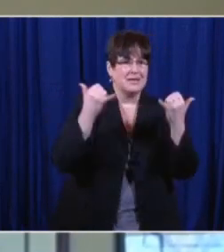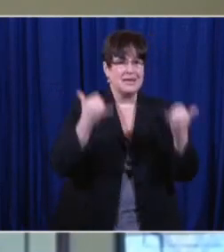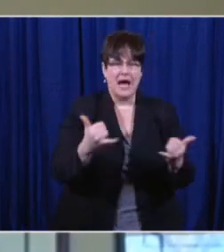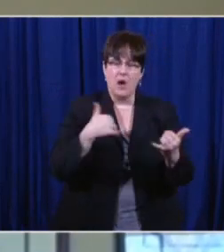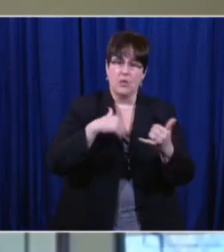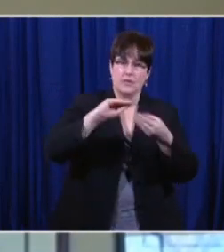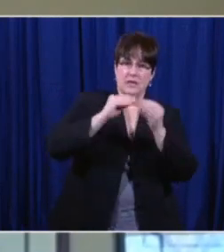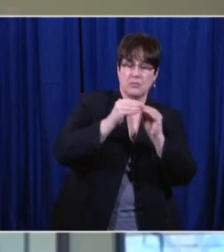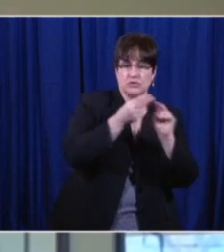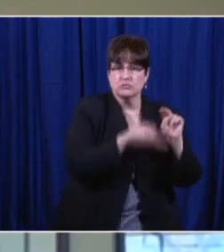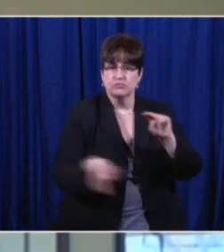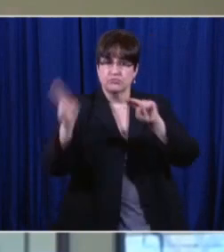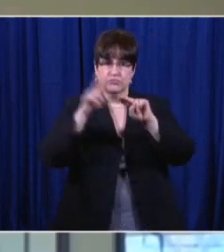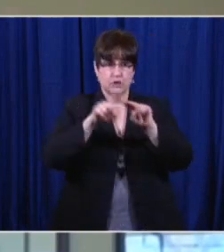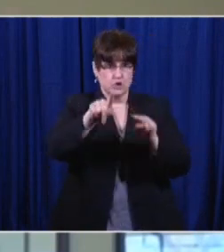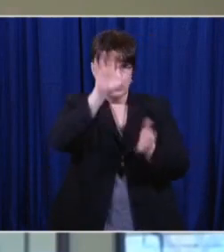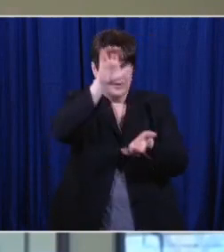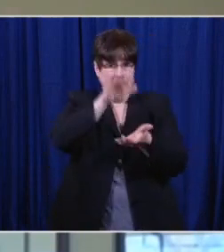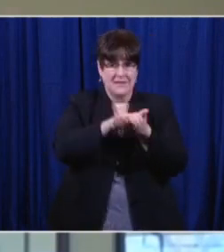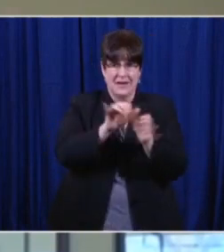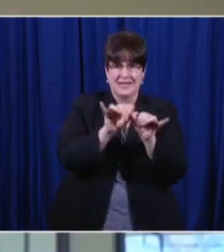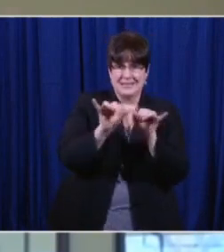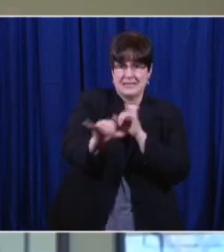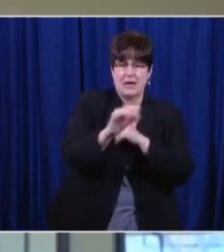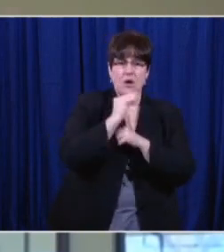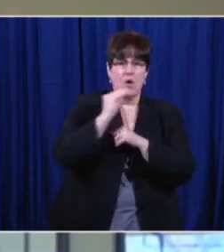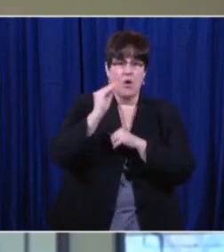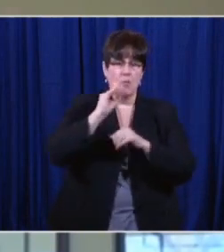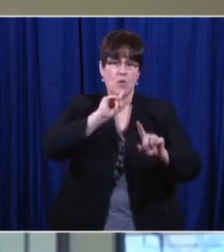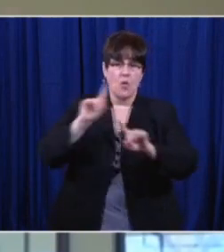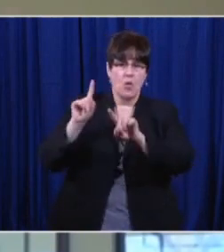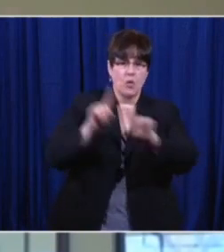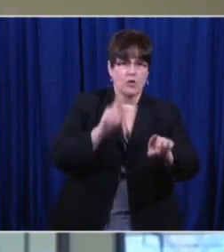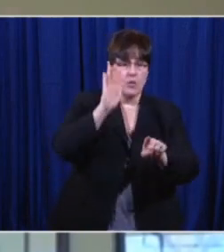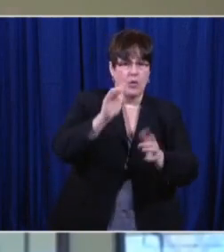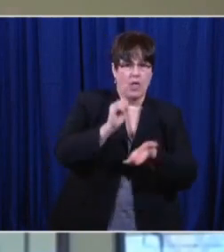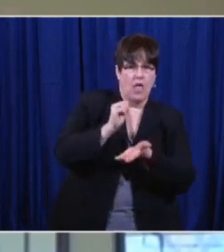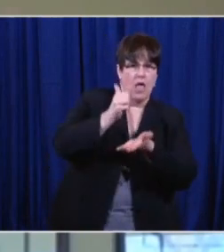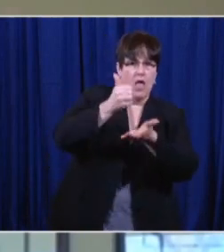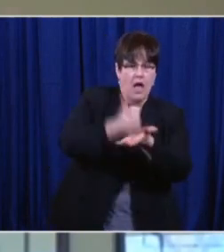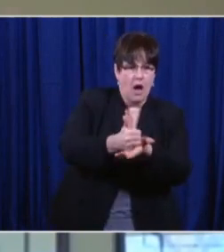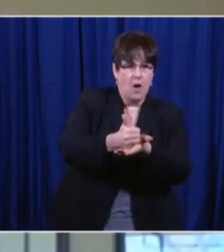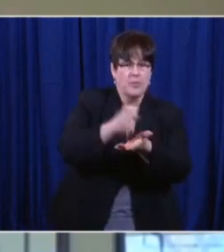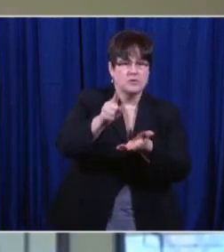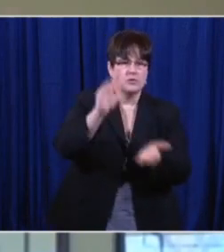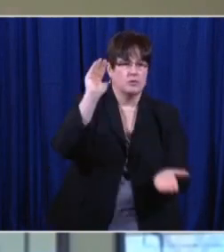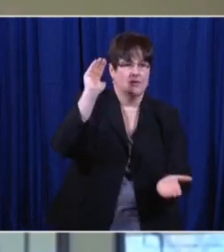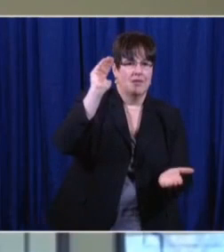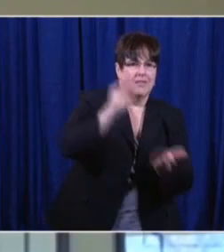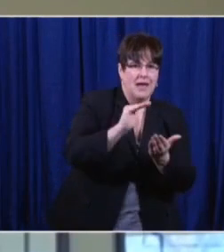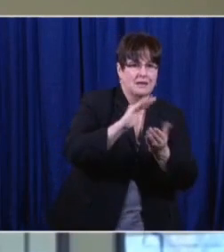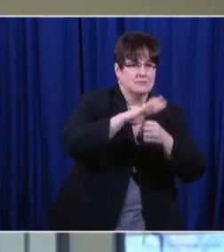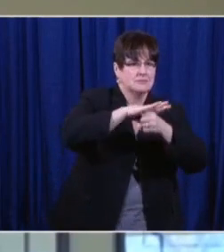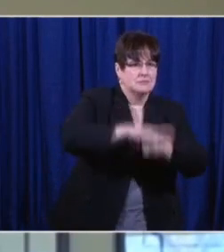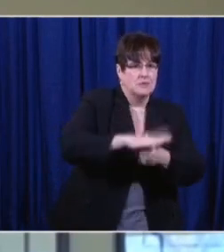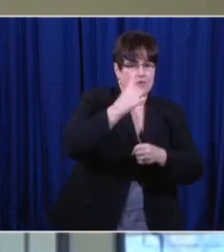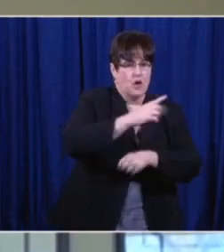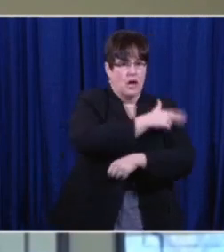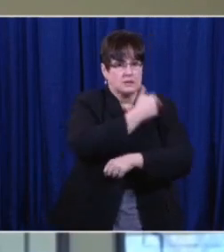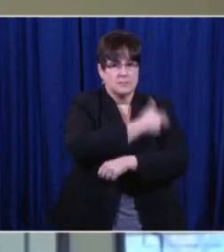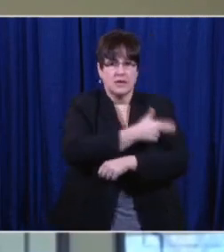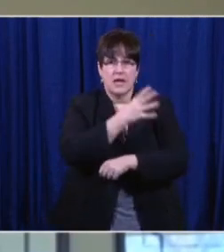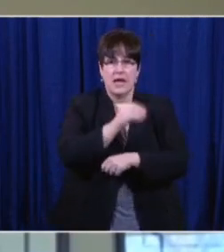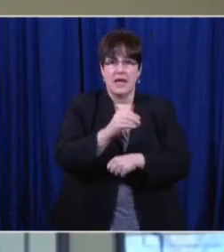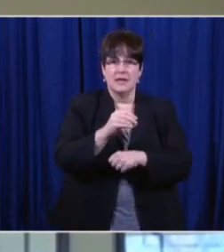cases, do you believe a stay-at-home order will still be effective in reducing the stress on hospitals? And for Dr. Andy, what is that oh